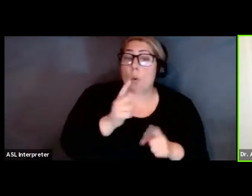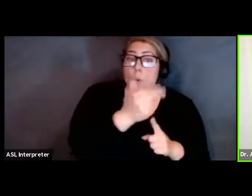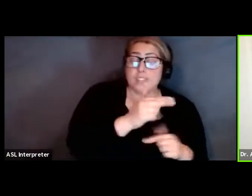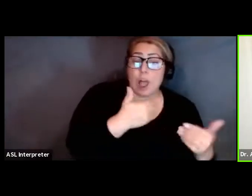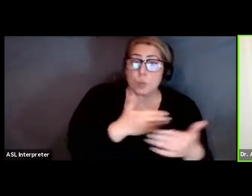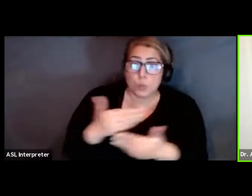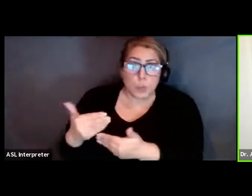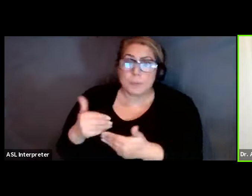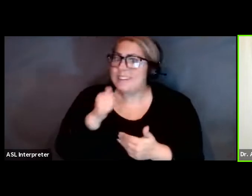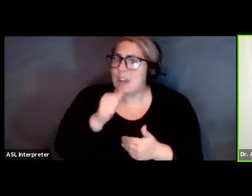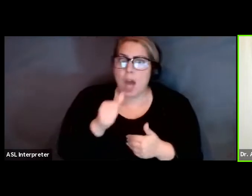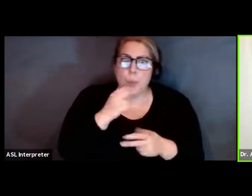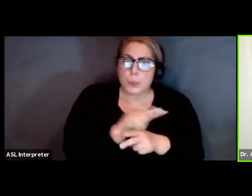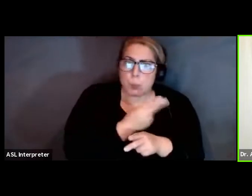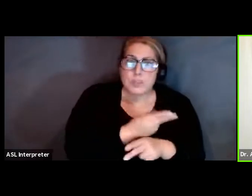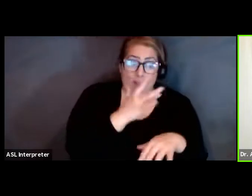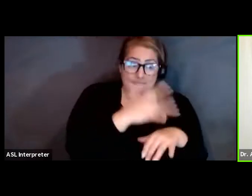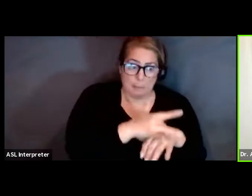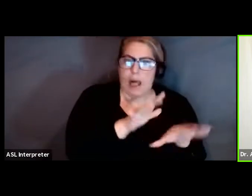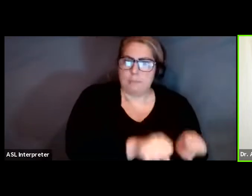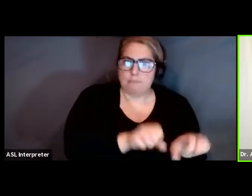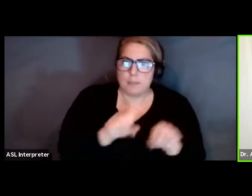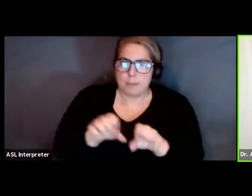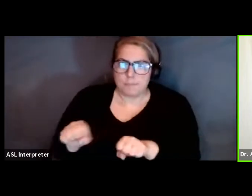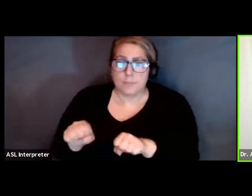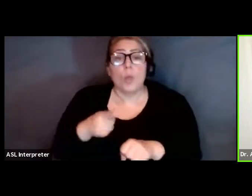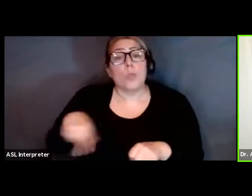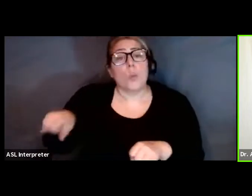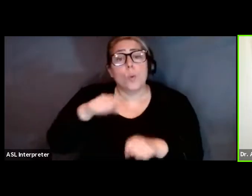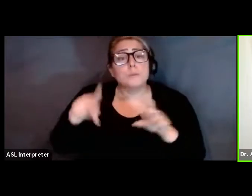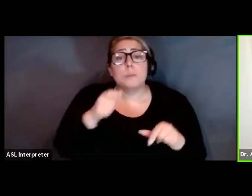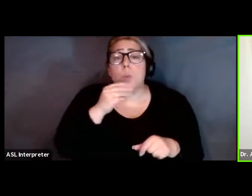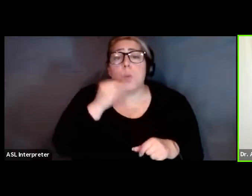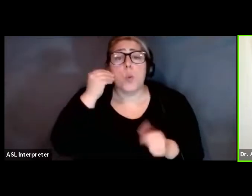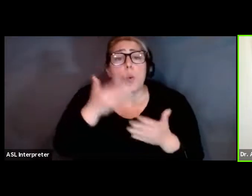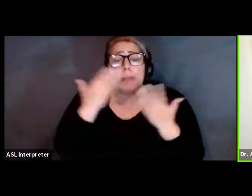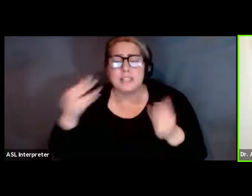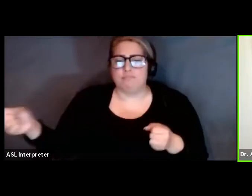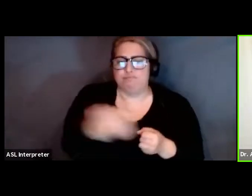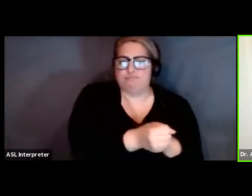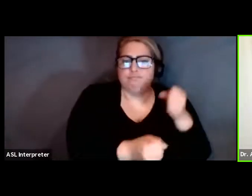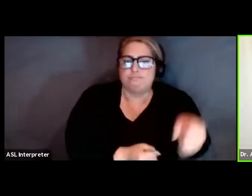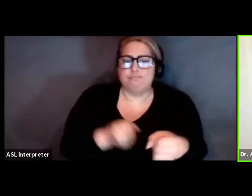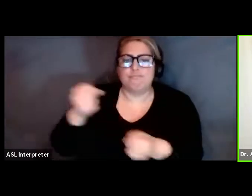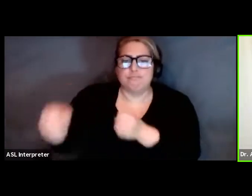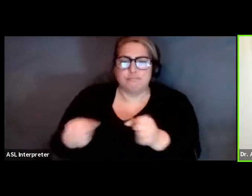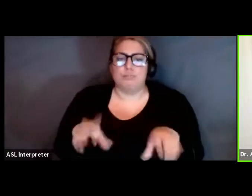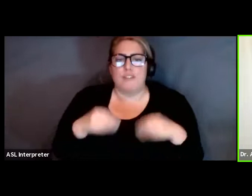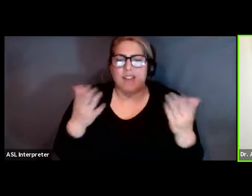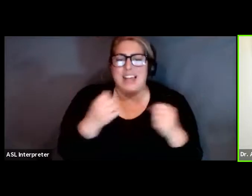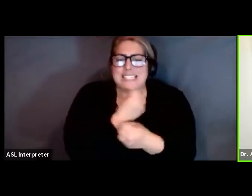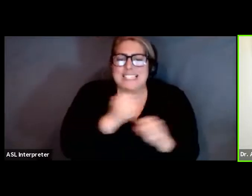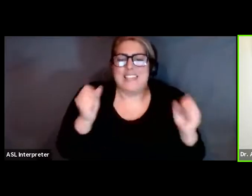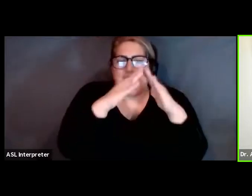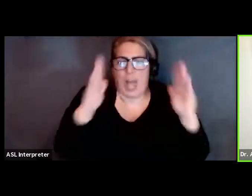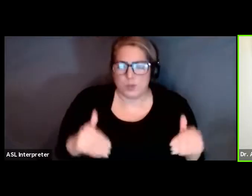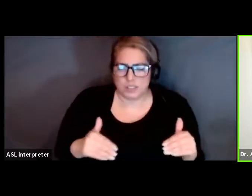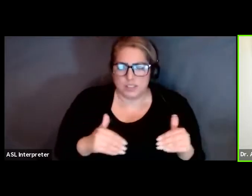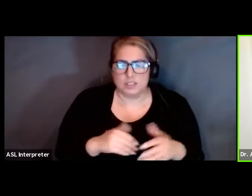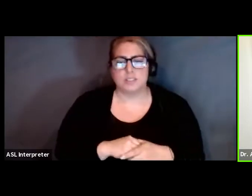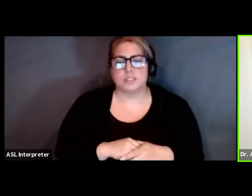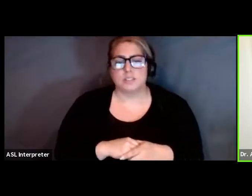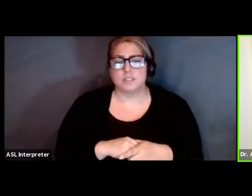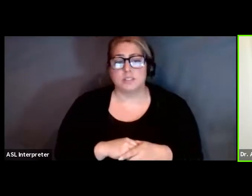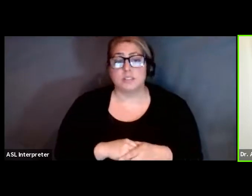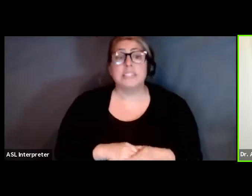to safer settings, only sadly to be met with backlash and stigma by their neighbors. As immediate